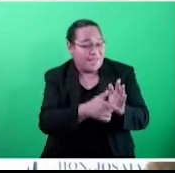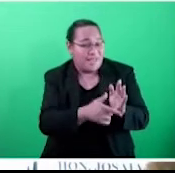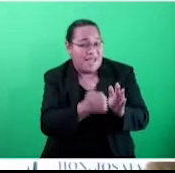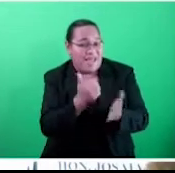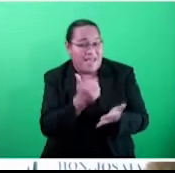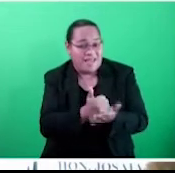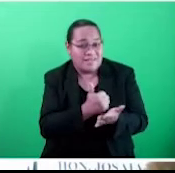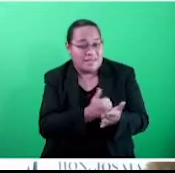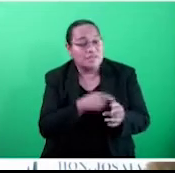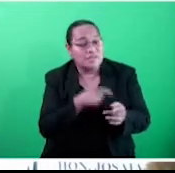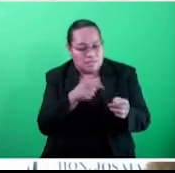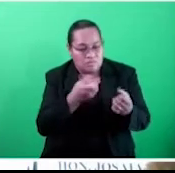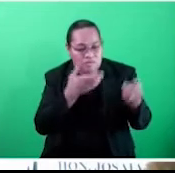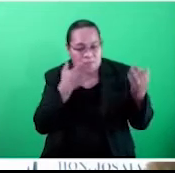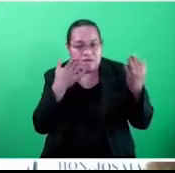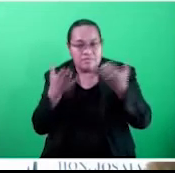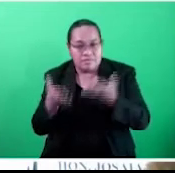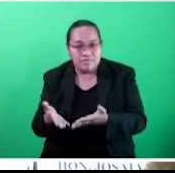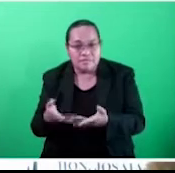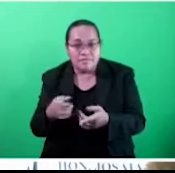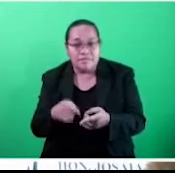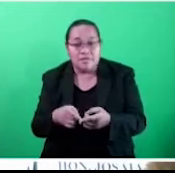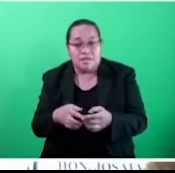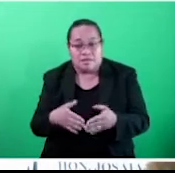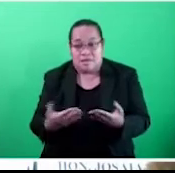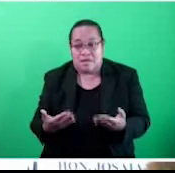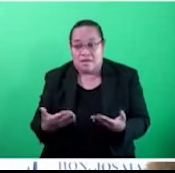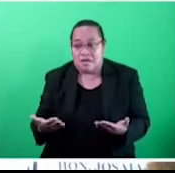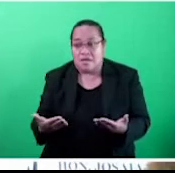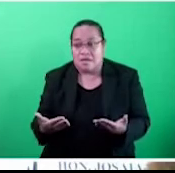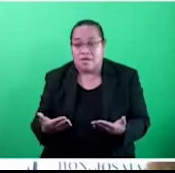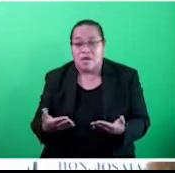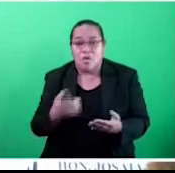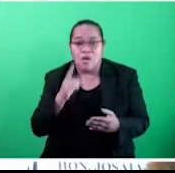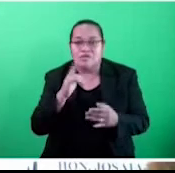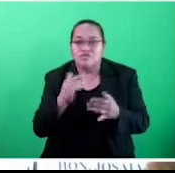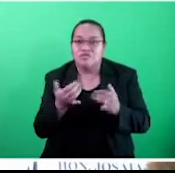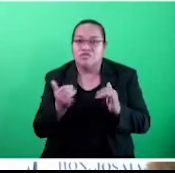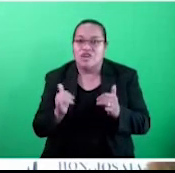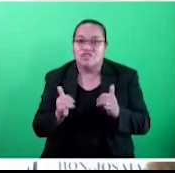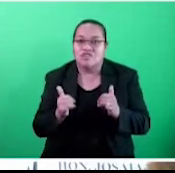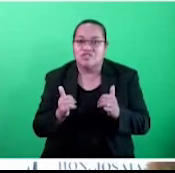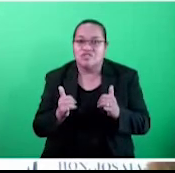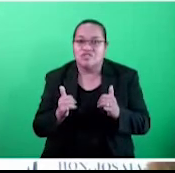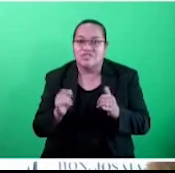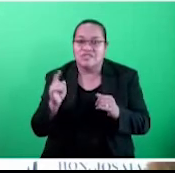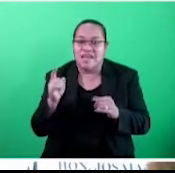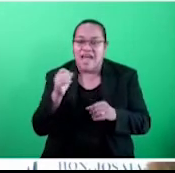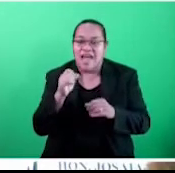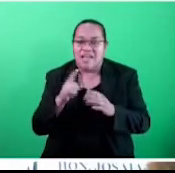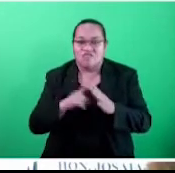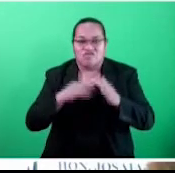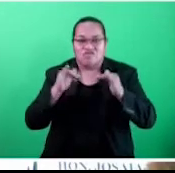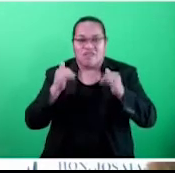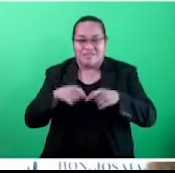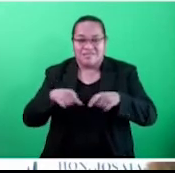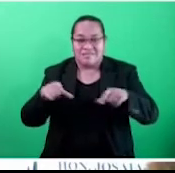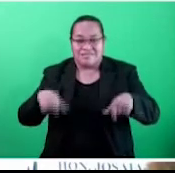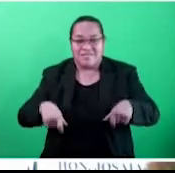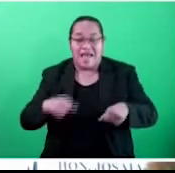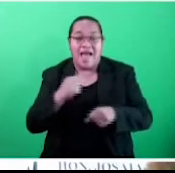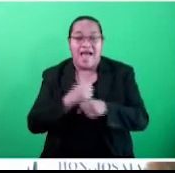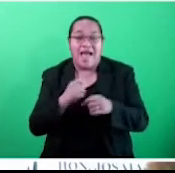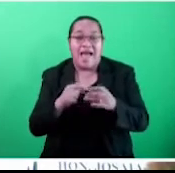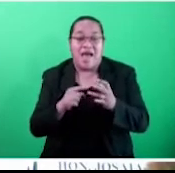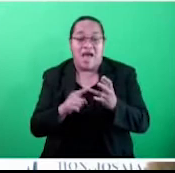basis for this commission, and we currently have one of the judges, Justice Gounder, that sits as the commissioner to